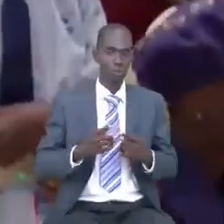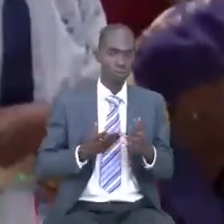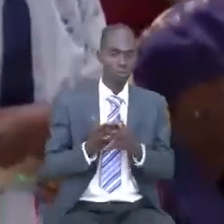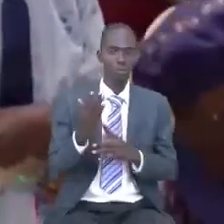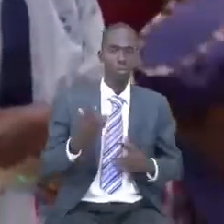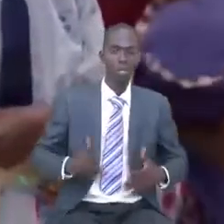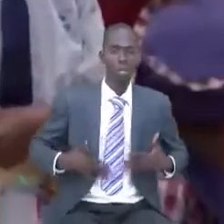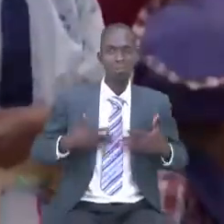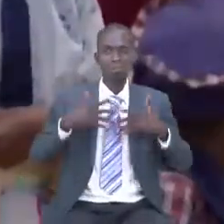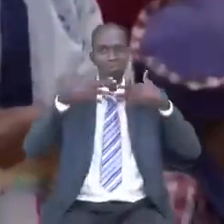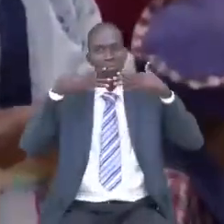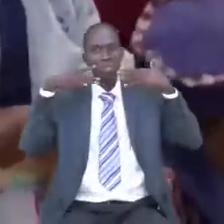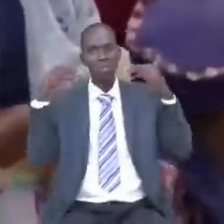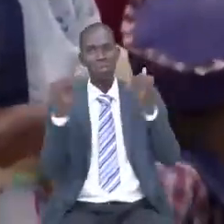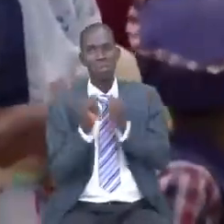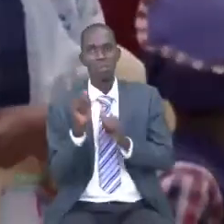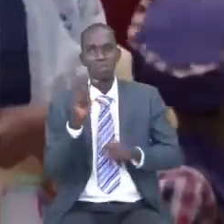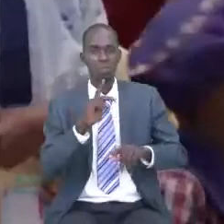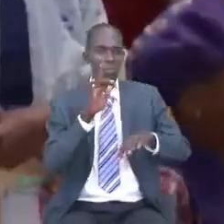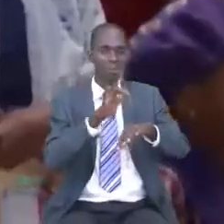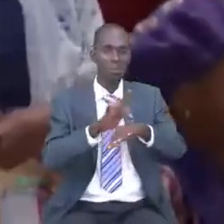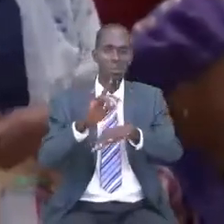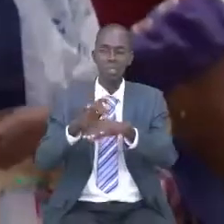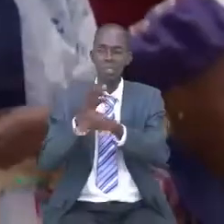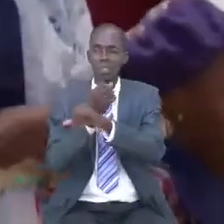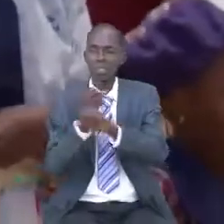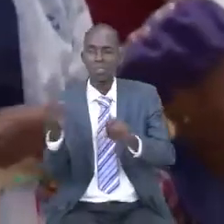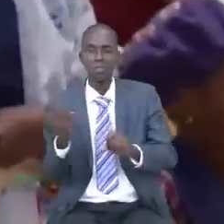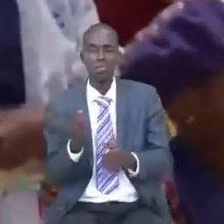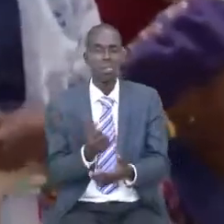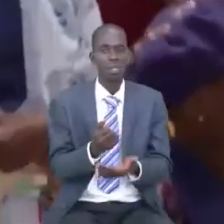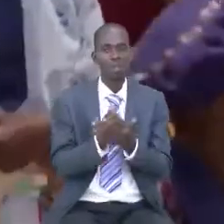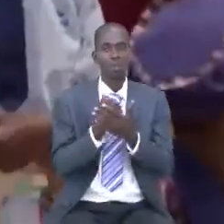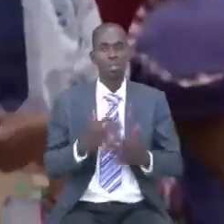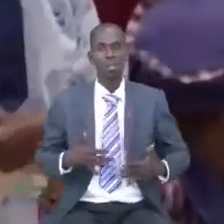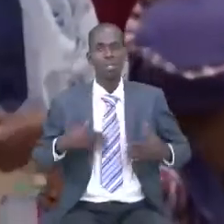with people, touching lives in a positive way.